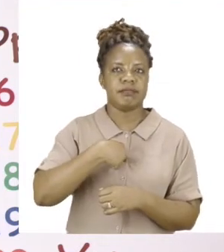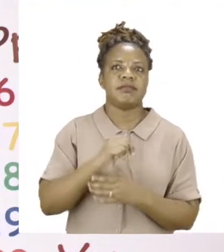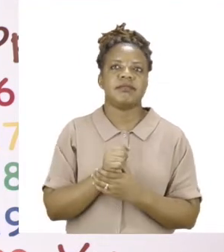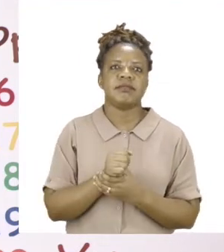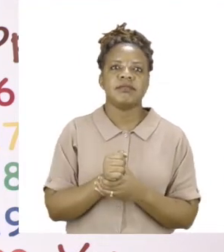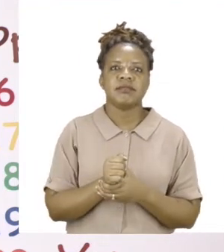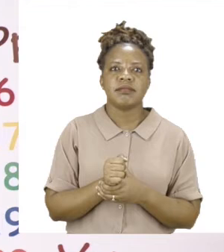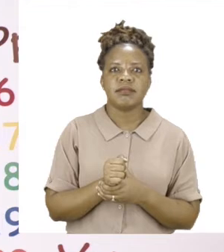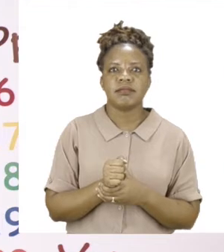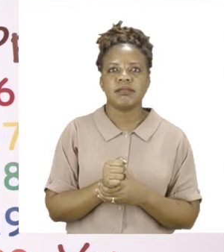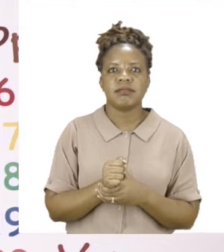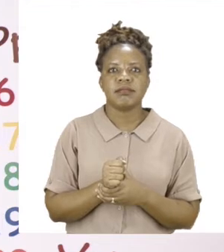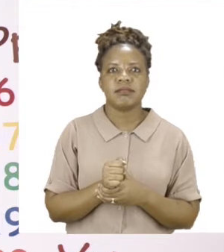I.